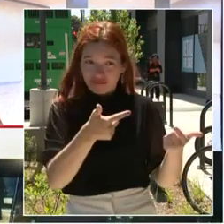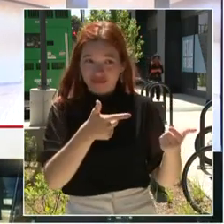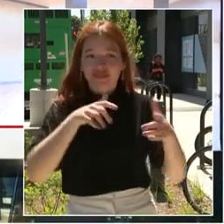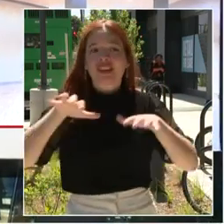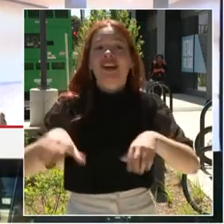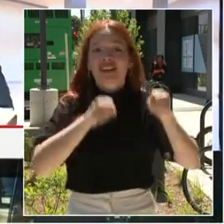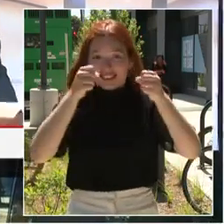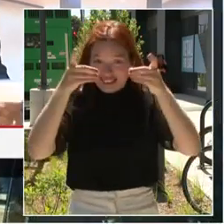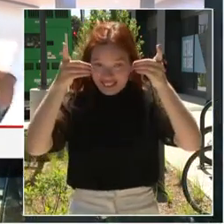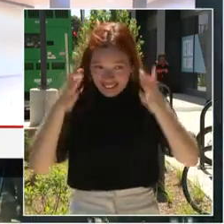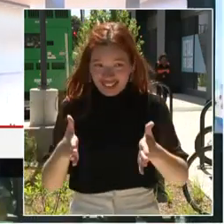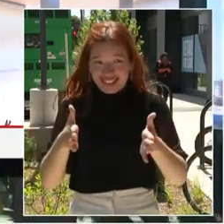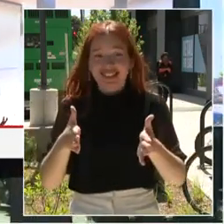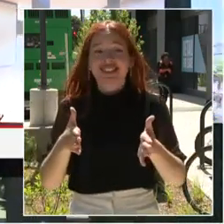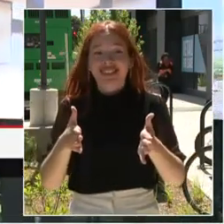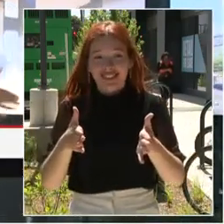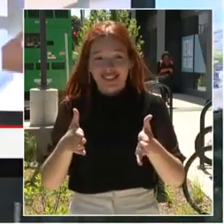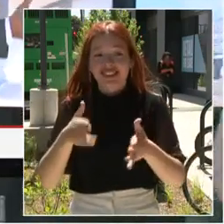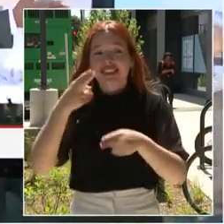Hunter.